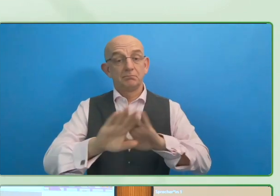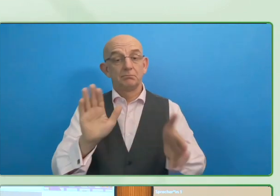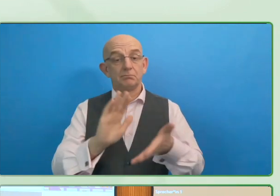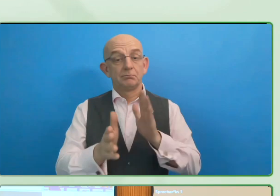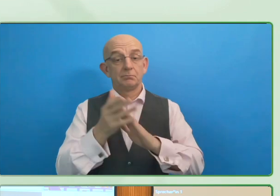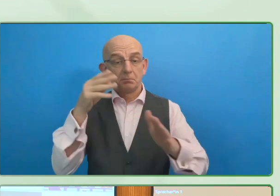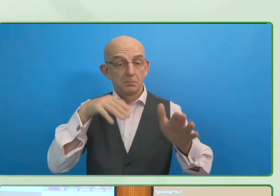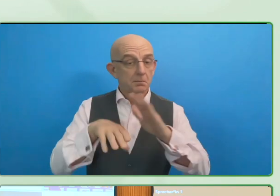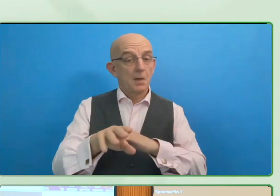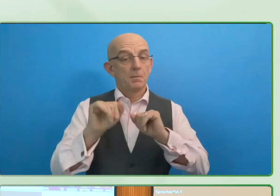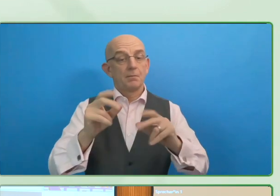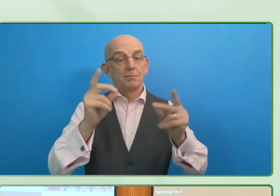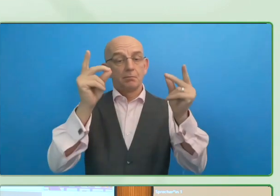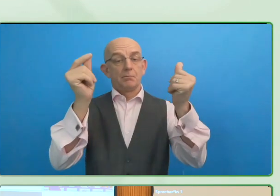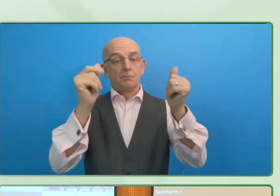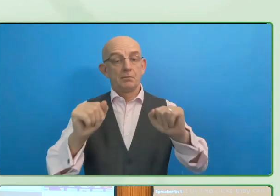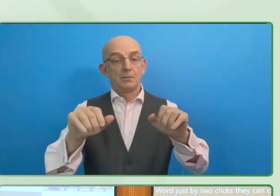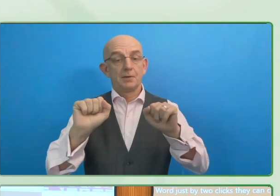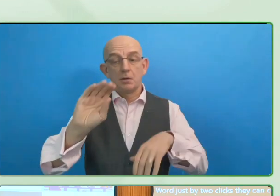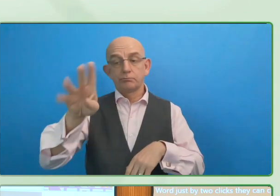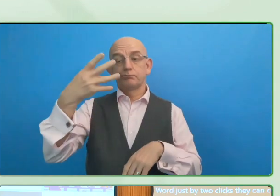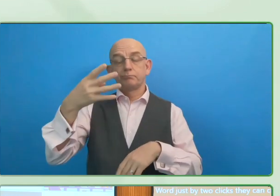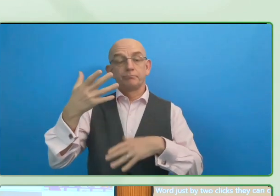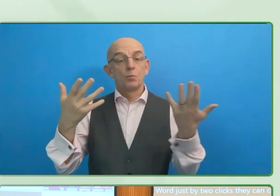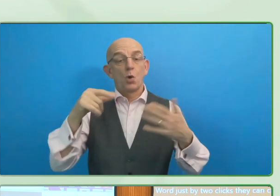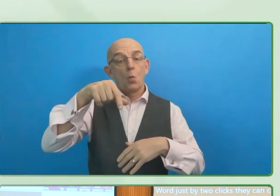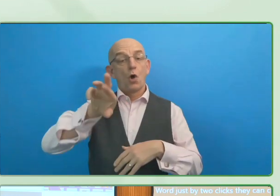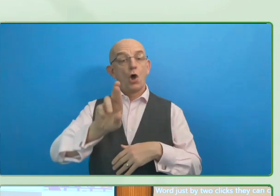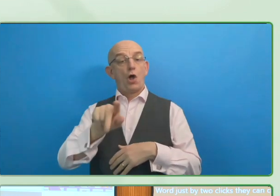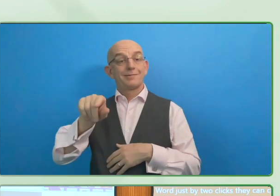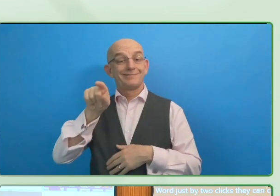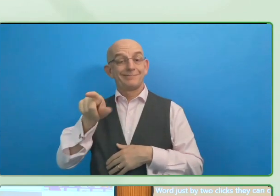code or specialized interface of the app which can be implemented in